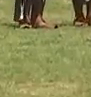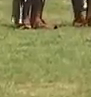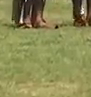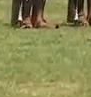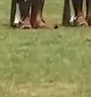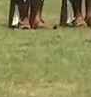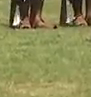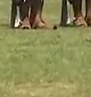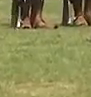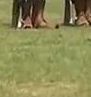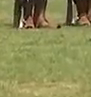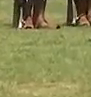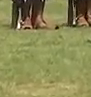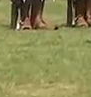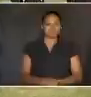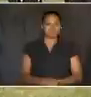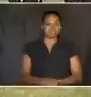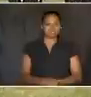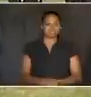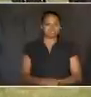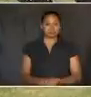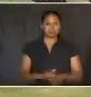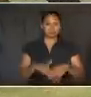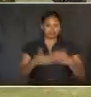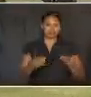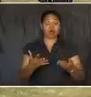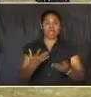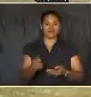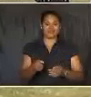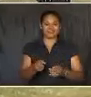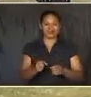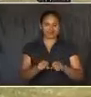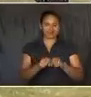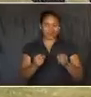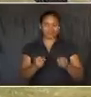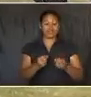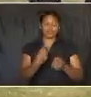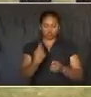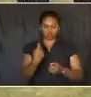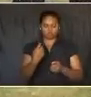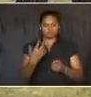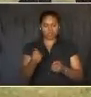Now, ladies and gentlemen, the parade will now dress